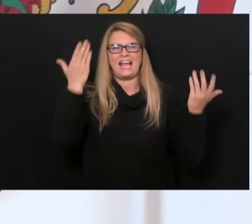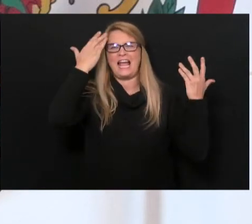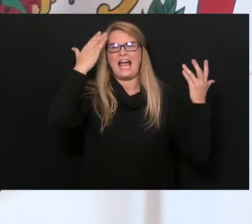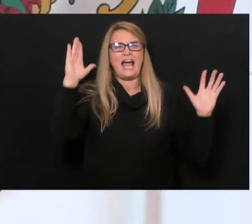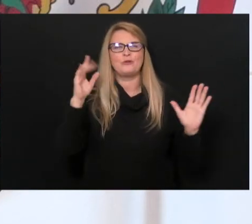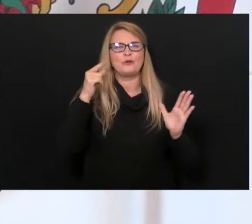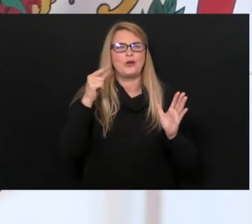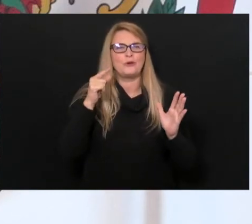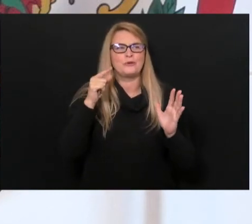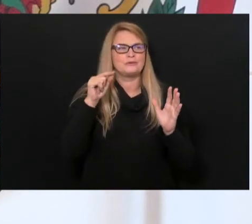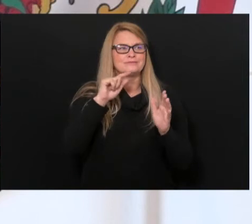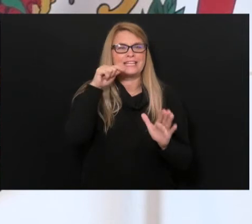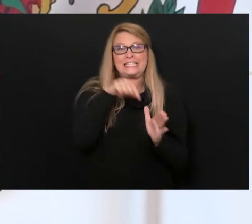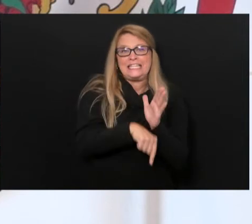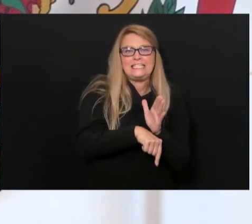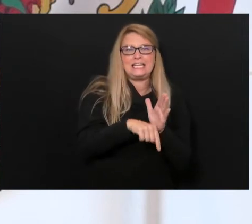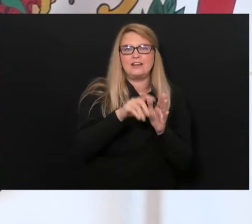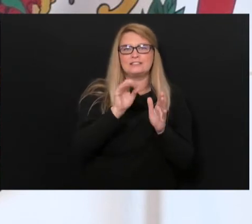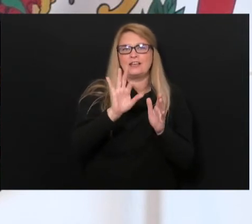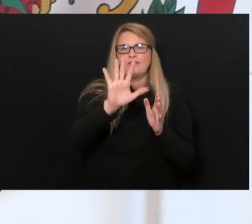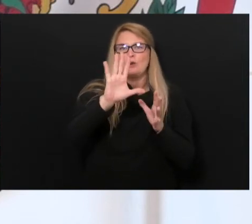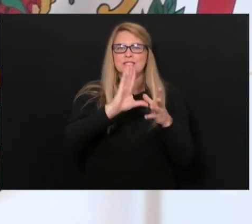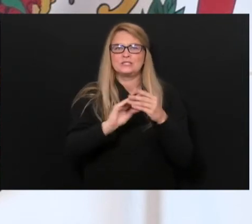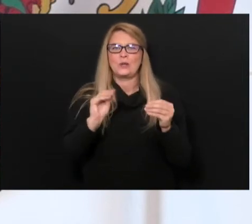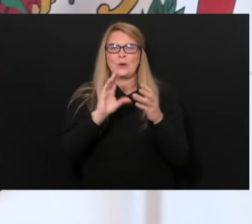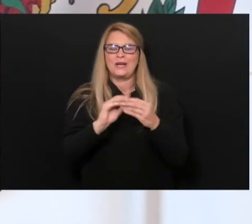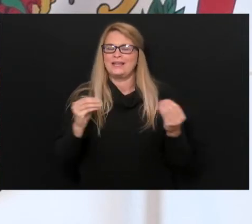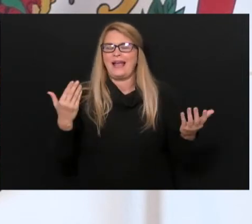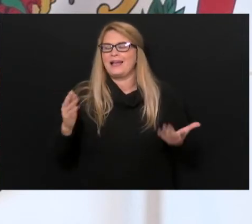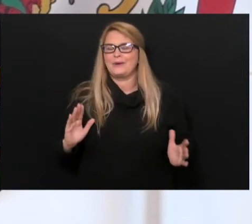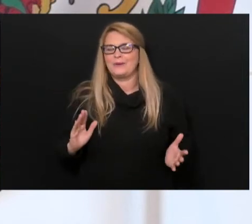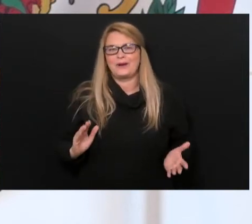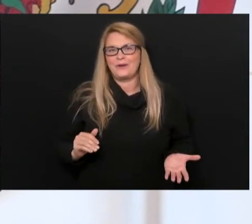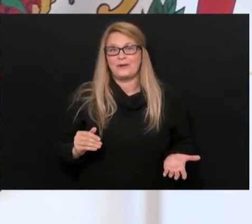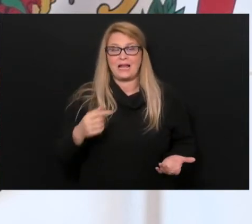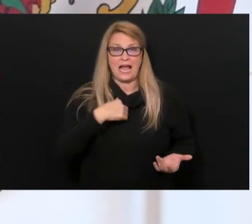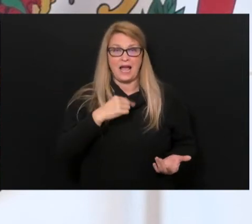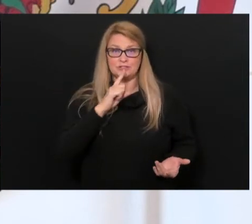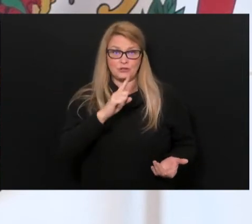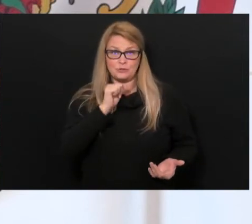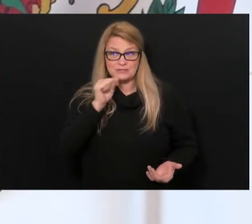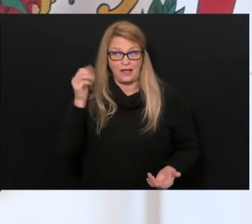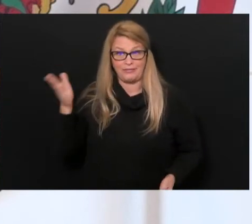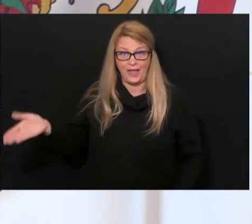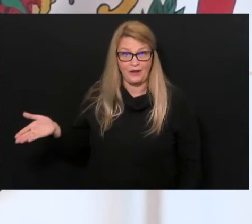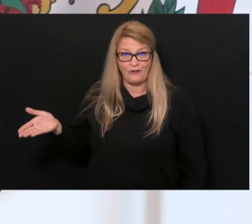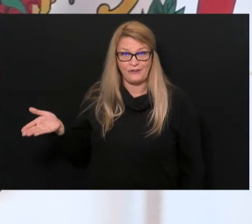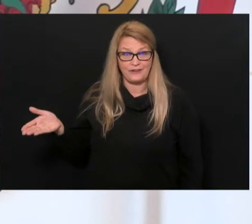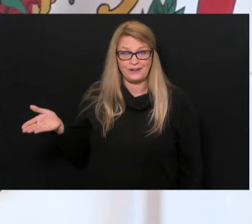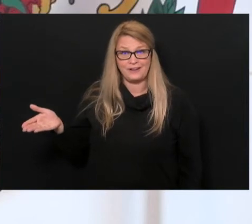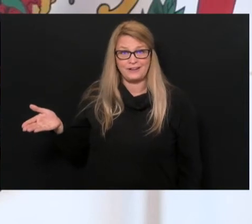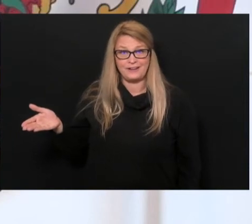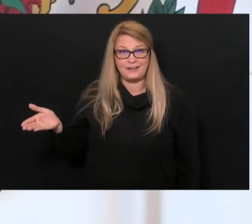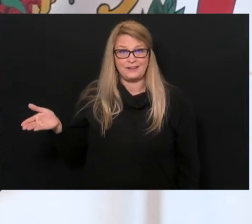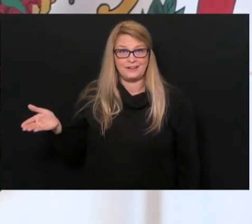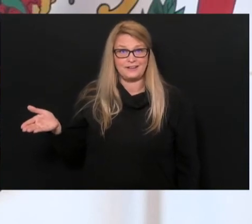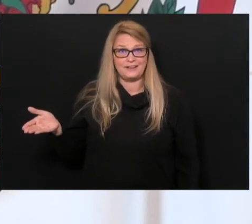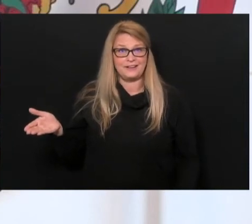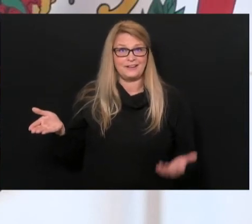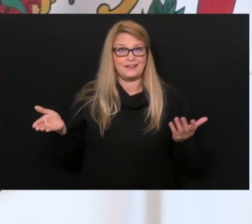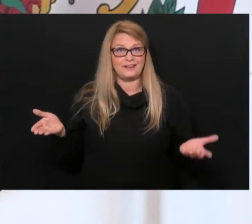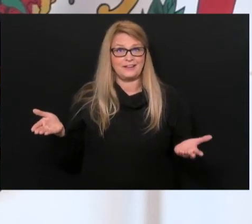details. I don't know the stuff down in the weeds and everything. I surely wasn't there and everything. But